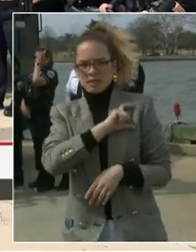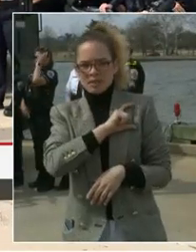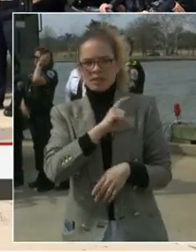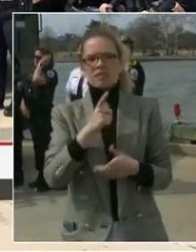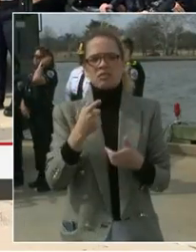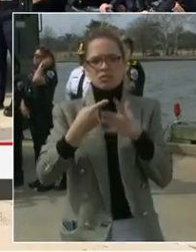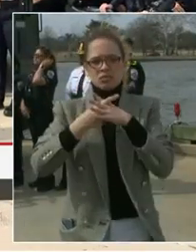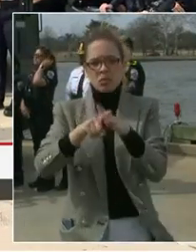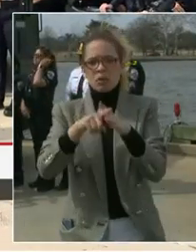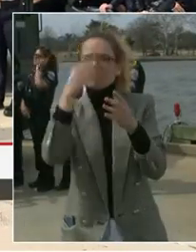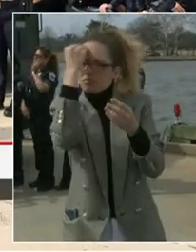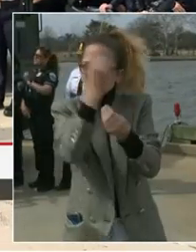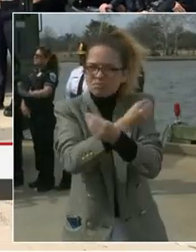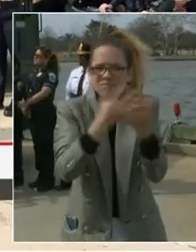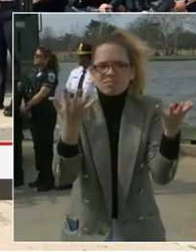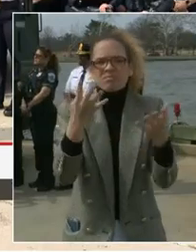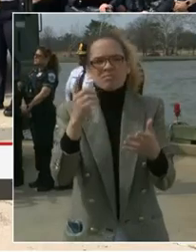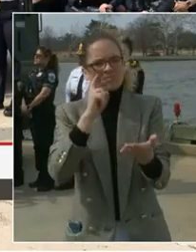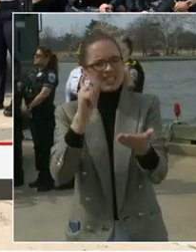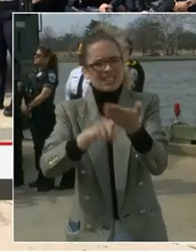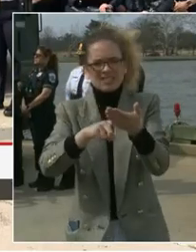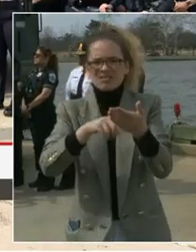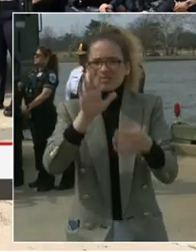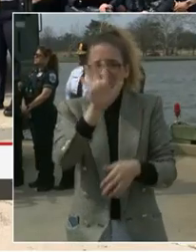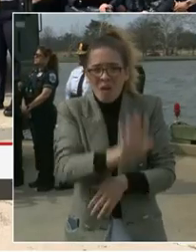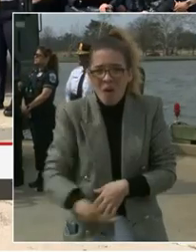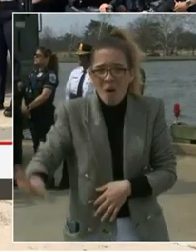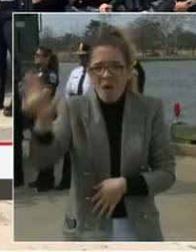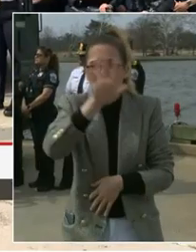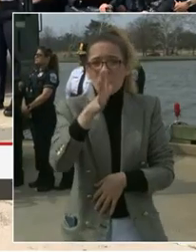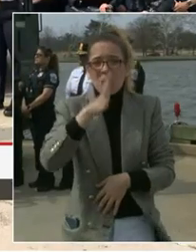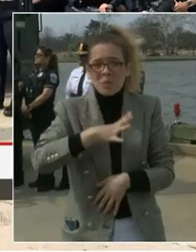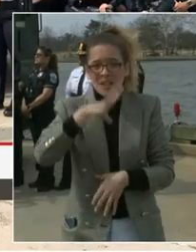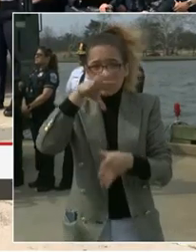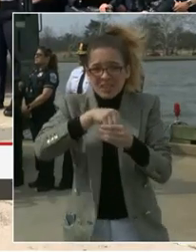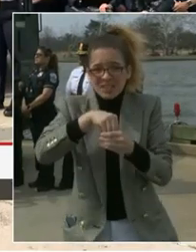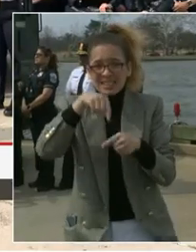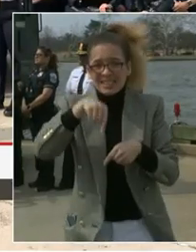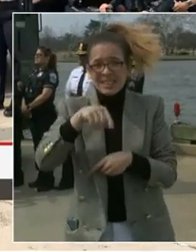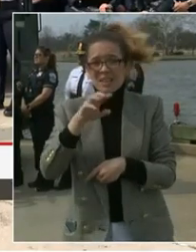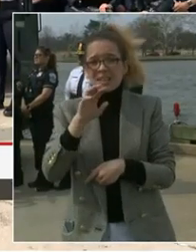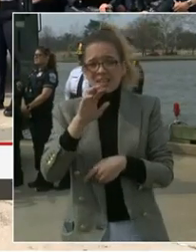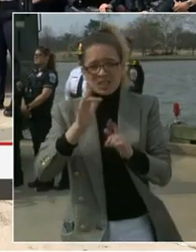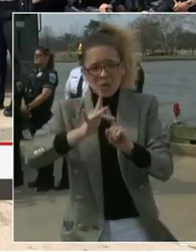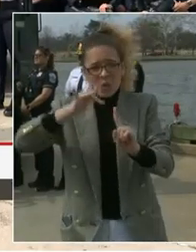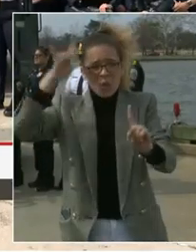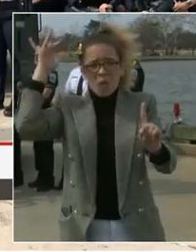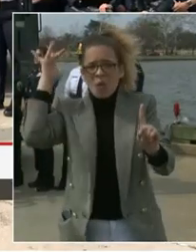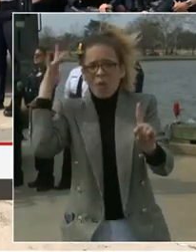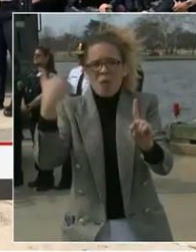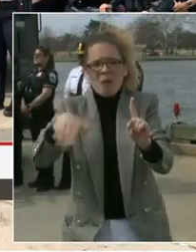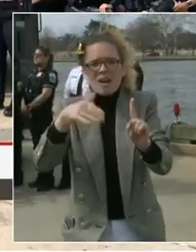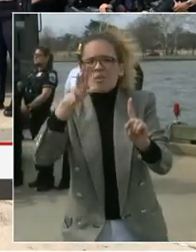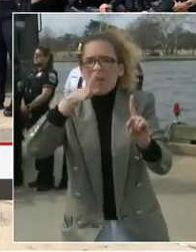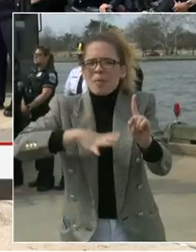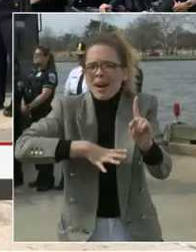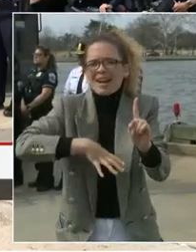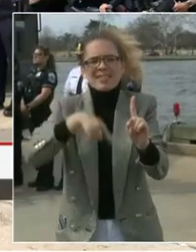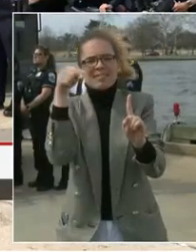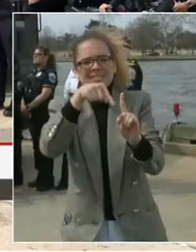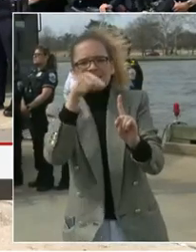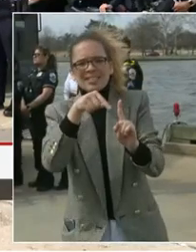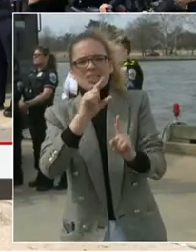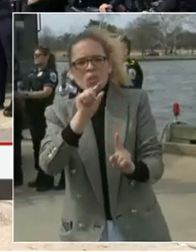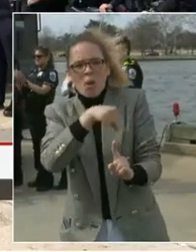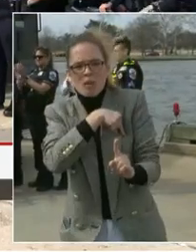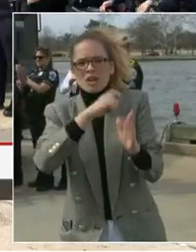and recognizing the women of MPD for the rock stars and role models that they are. Give them